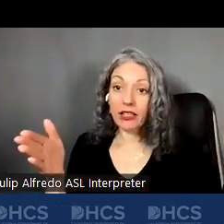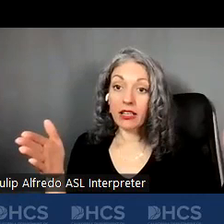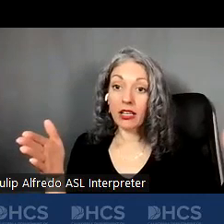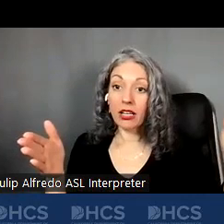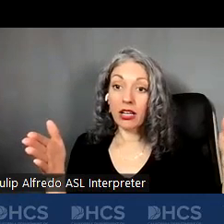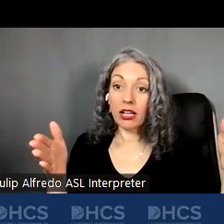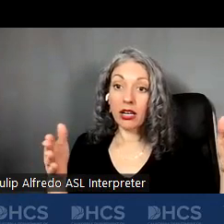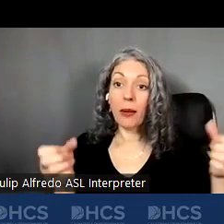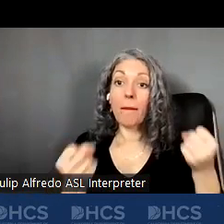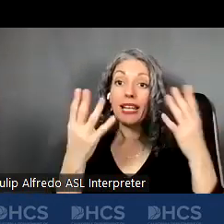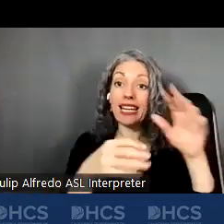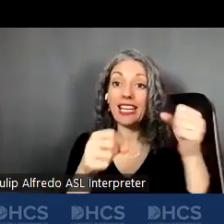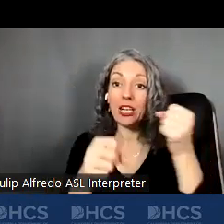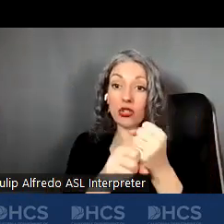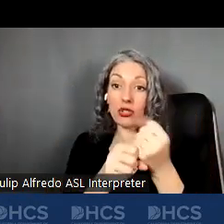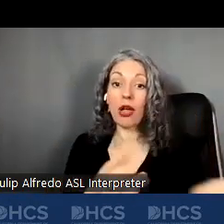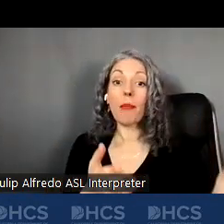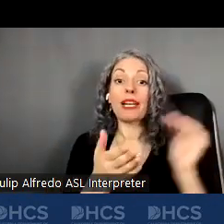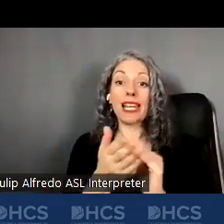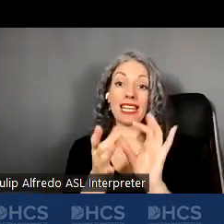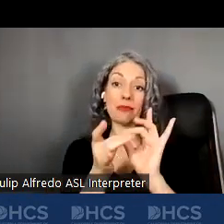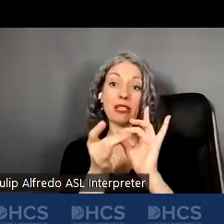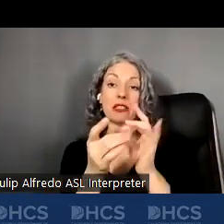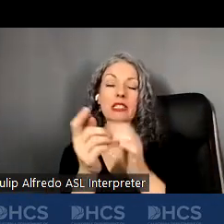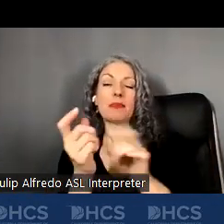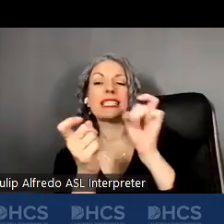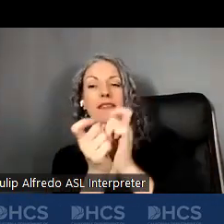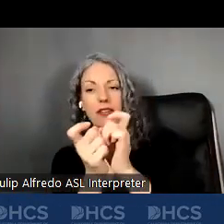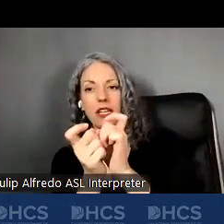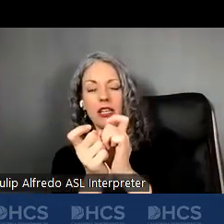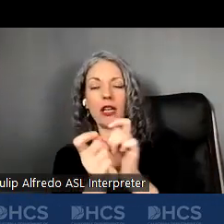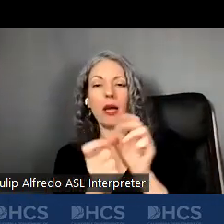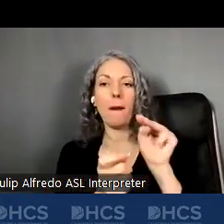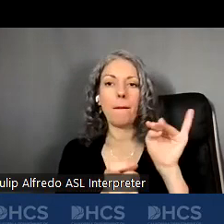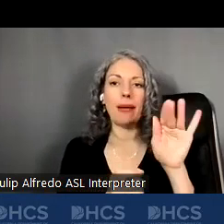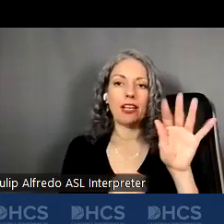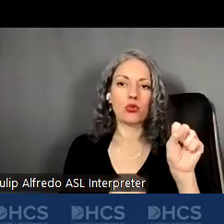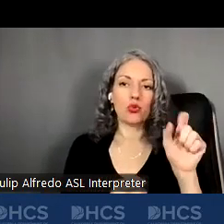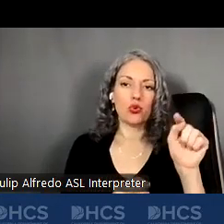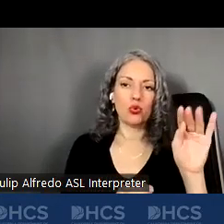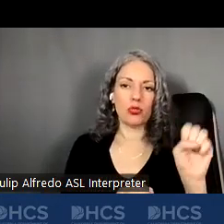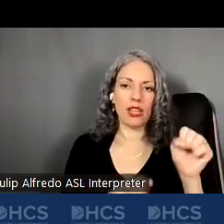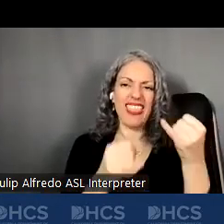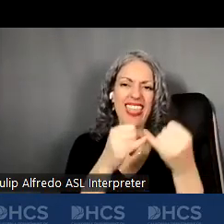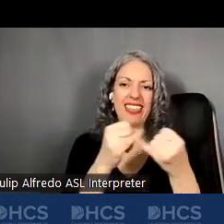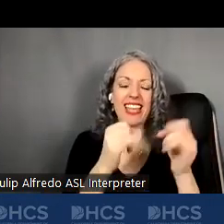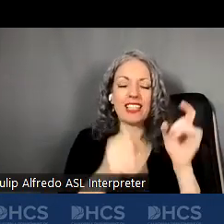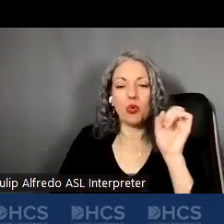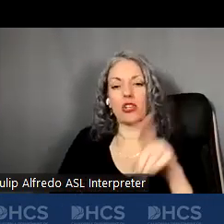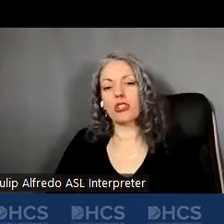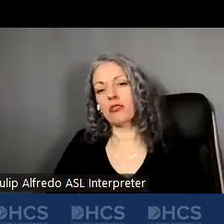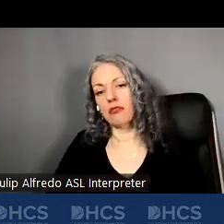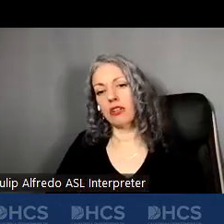multiple years, but again, it has to be tied to specific milestones. Great. And the final question is there still